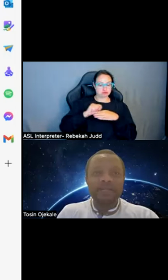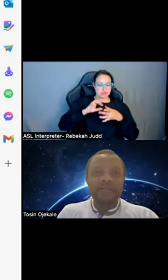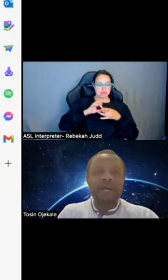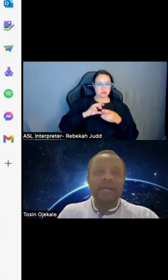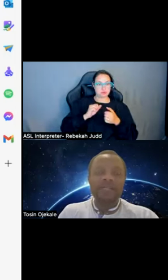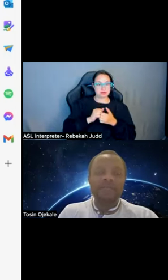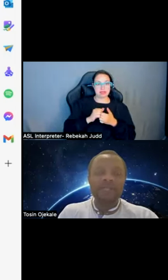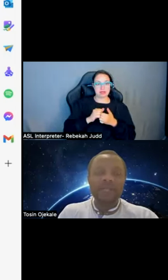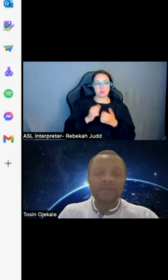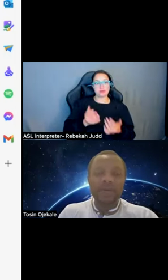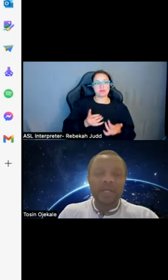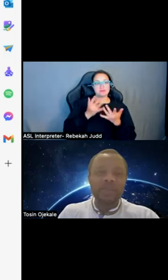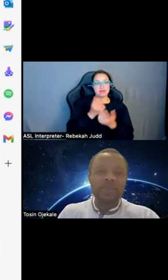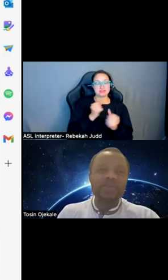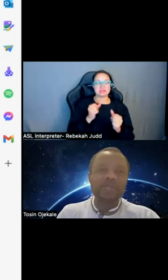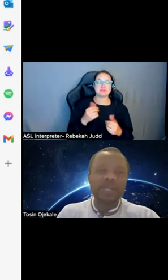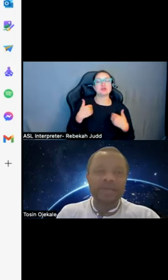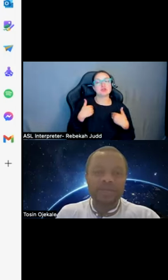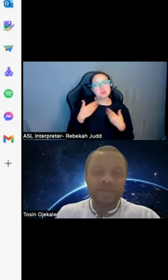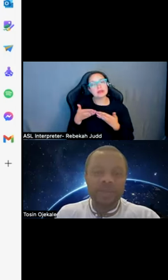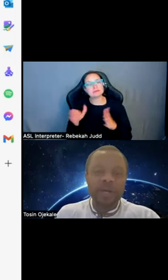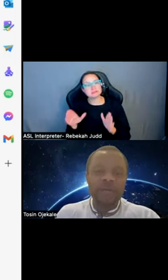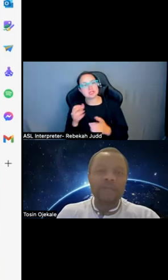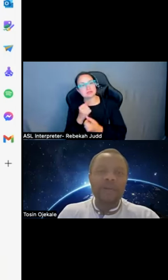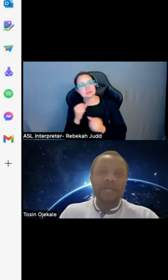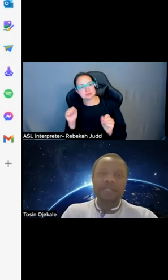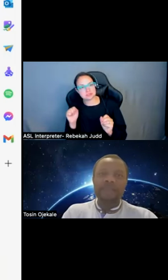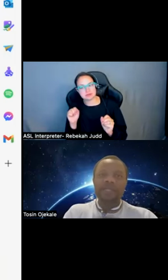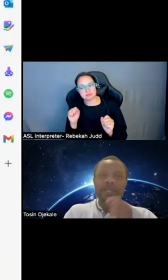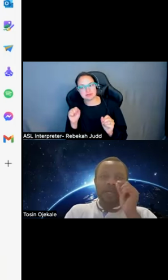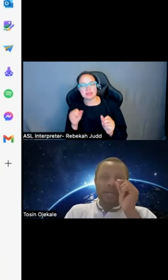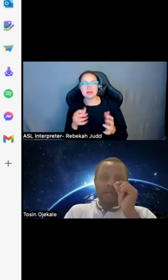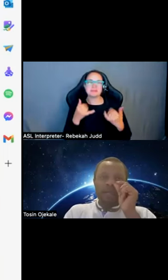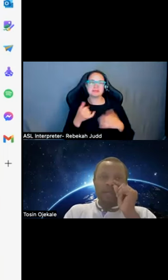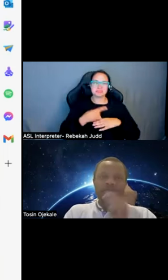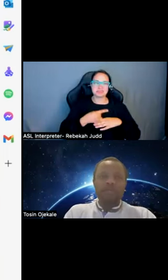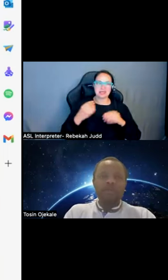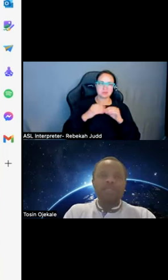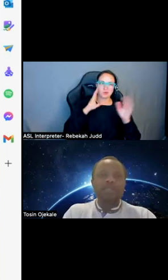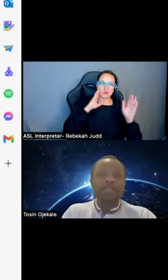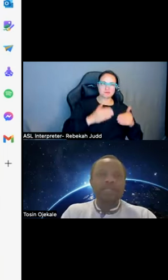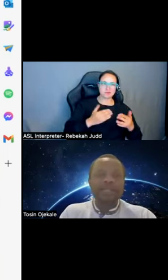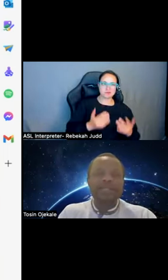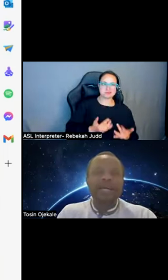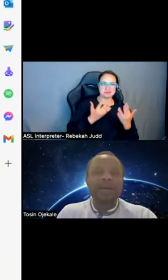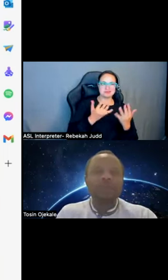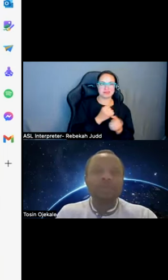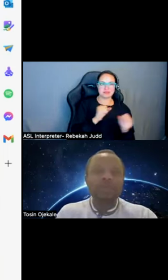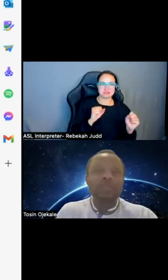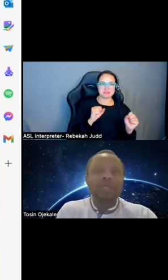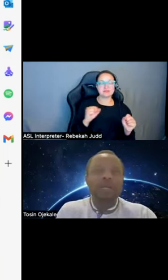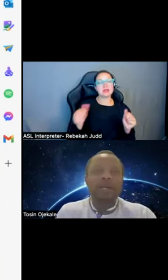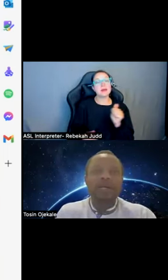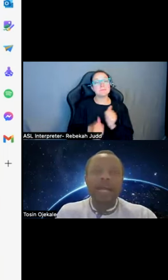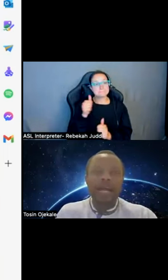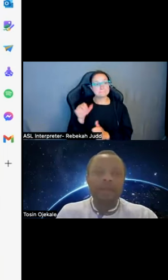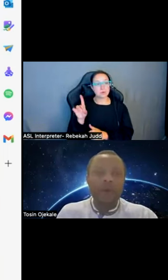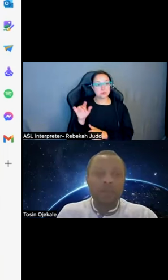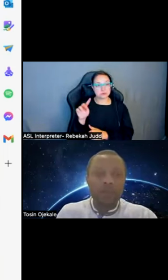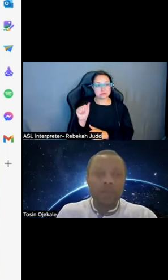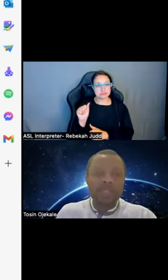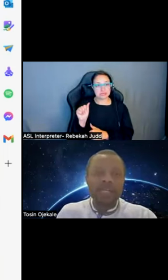not just fire safety, even though our topic today is going to be more around fire safety. But most data center will do a